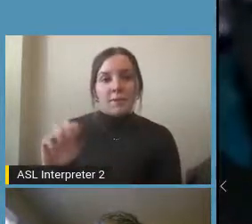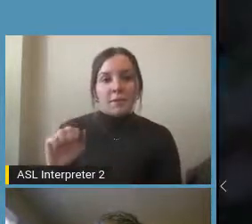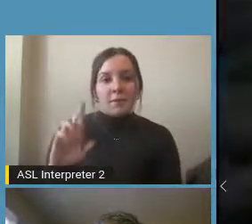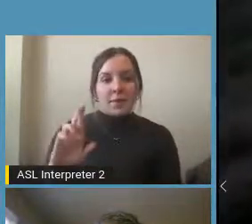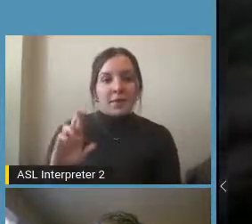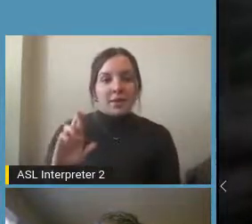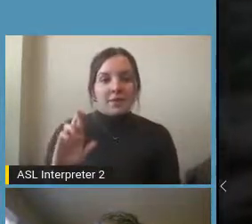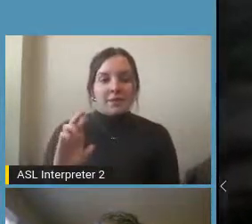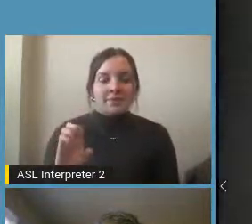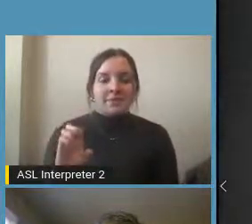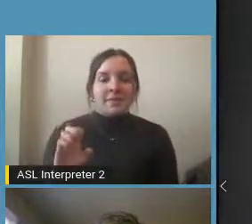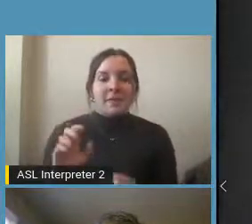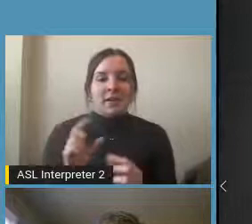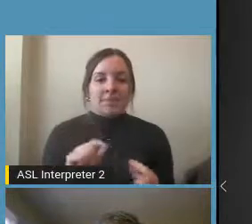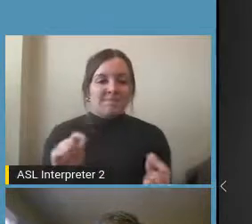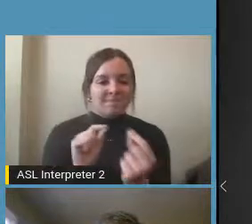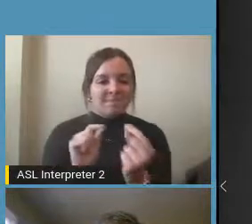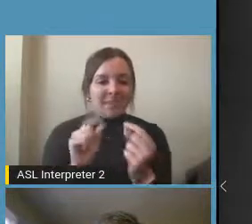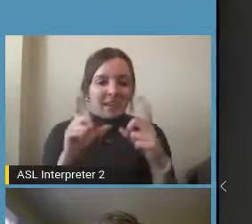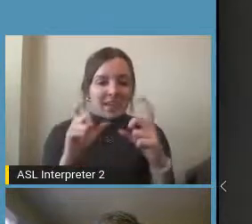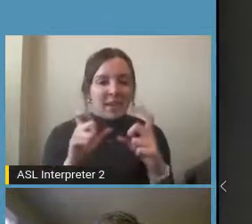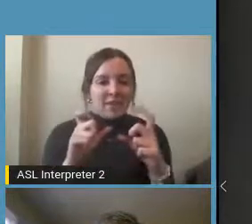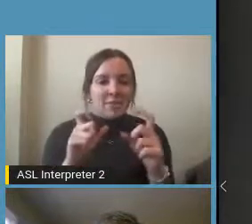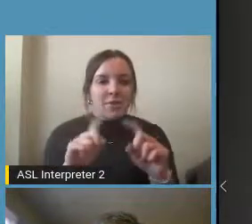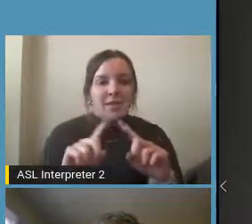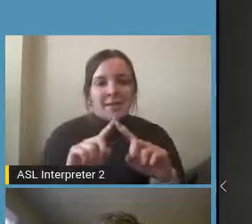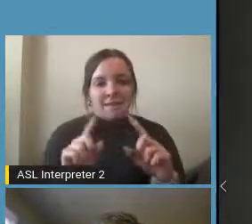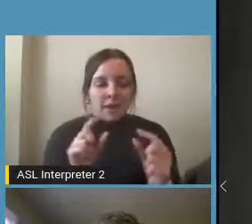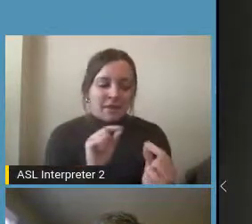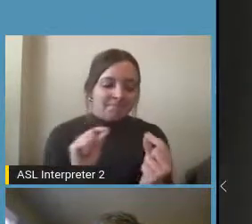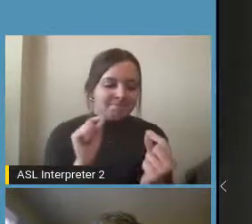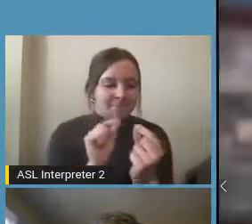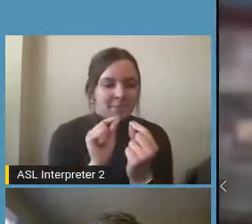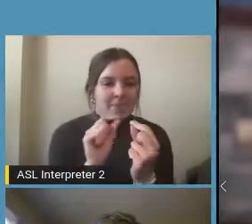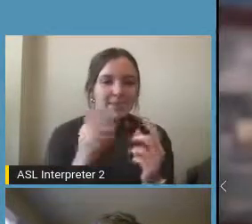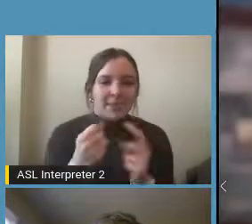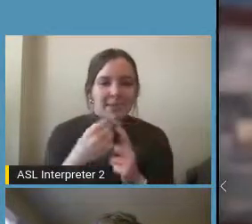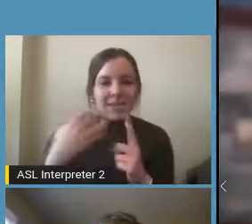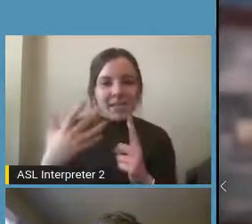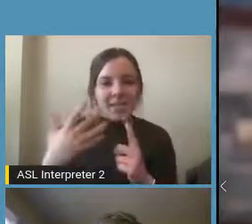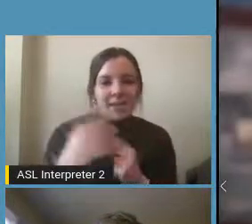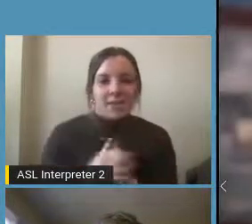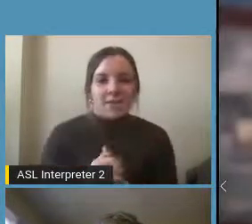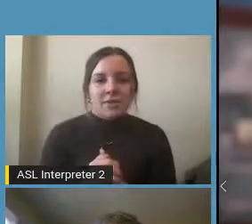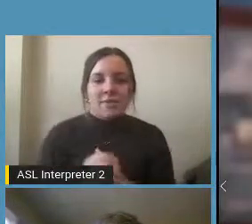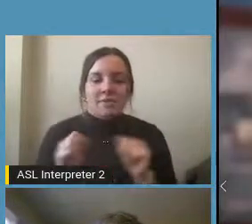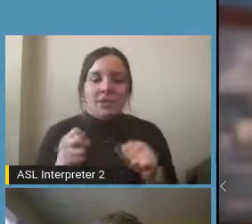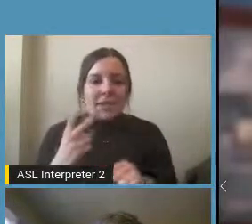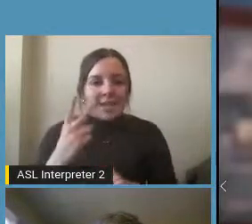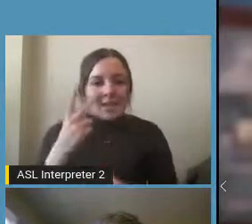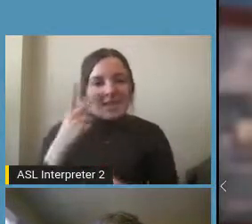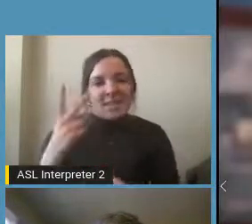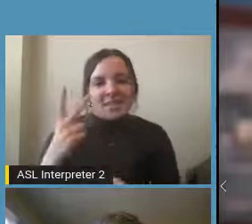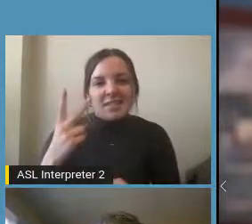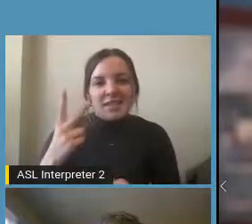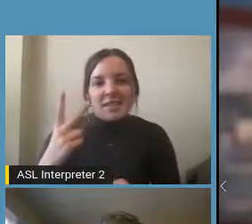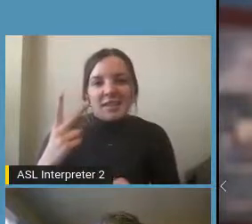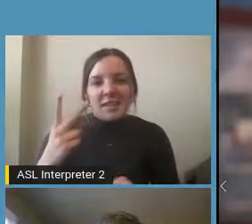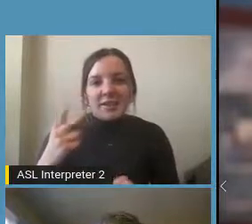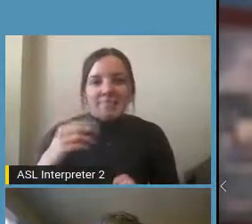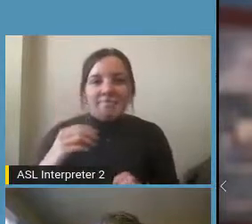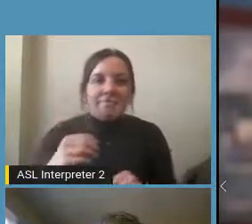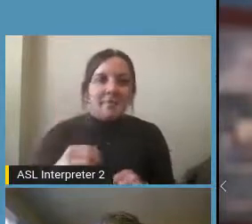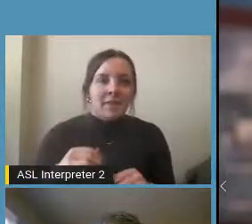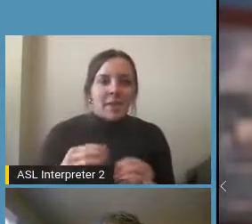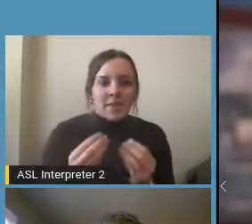capturing details down to the stitching on the suit. We can now look inside, we can see the condition, we can see what the